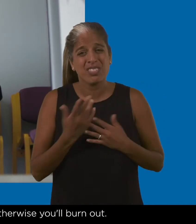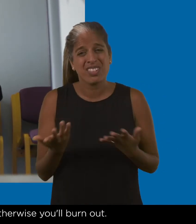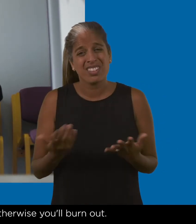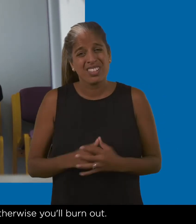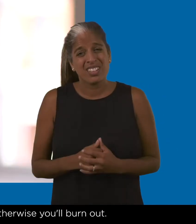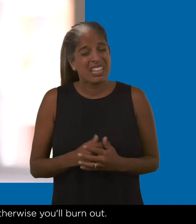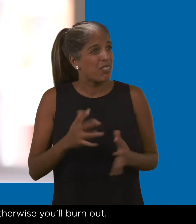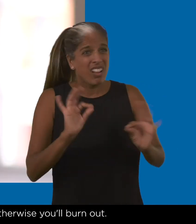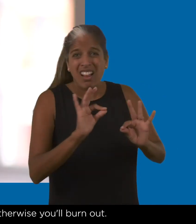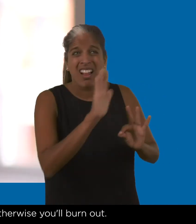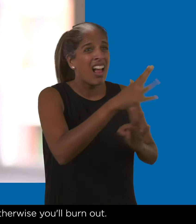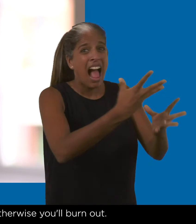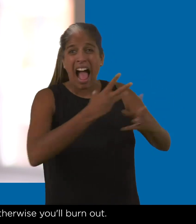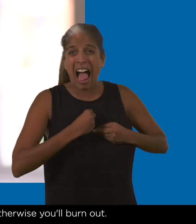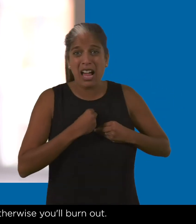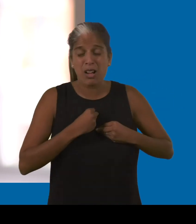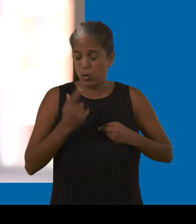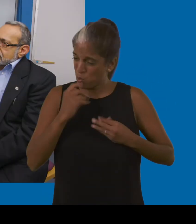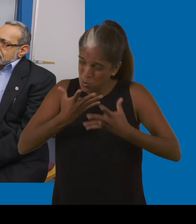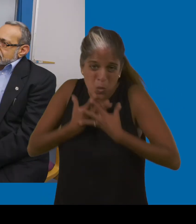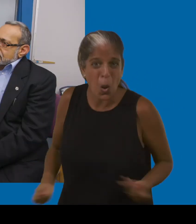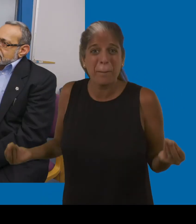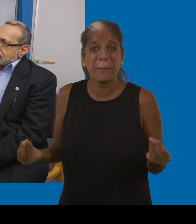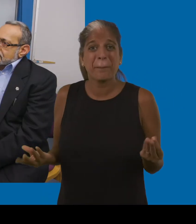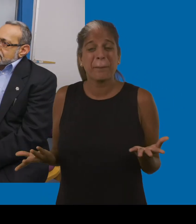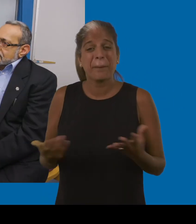we must get this help, otherwise you'll burn out.